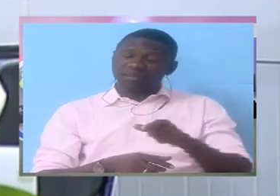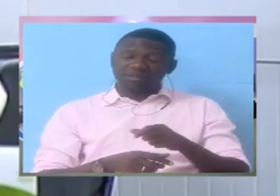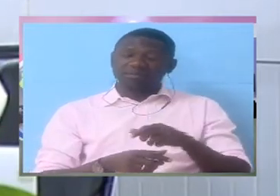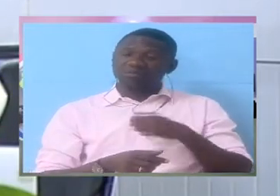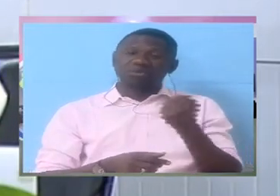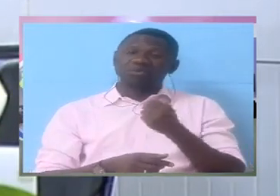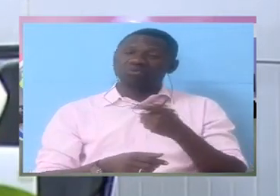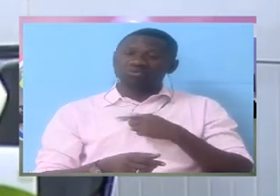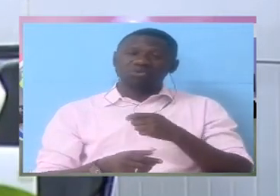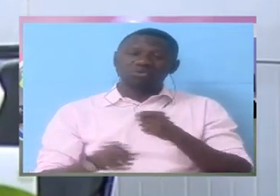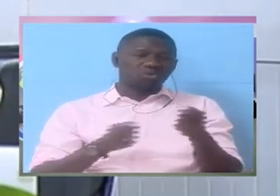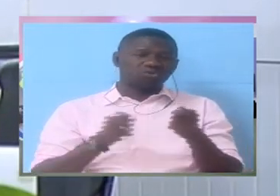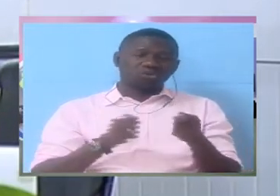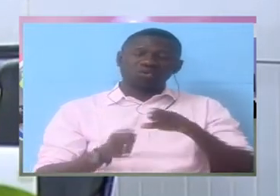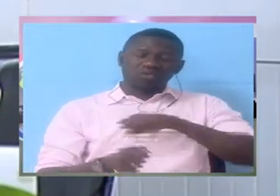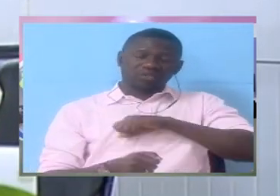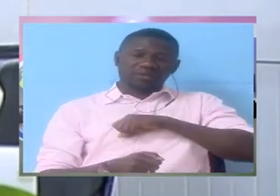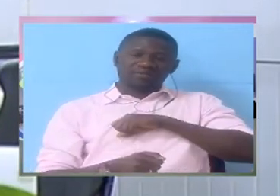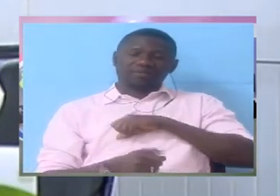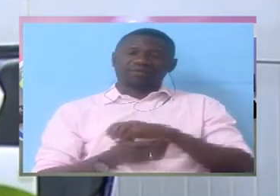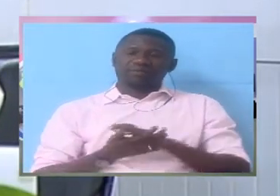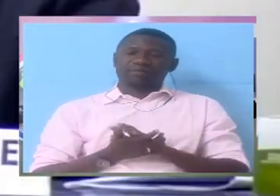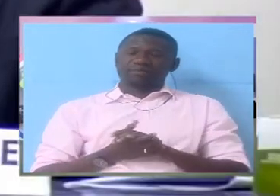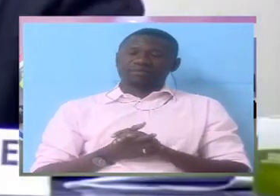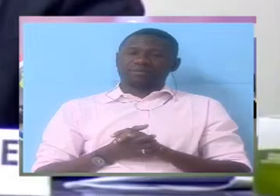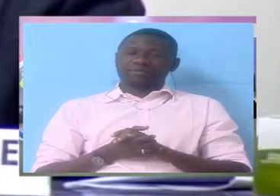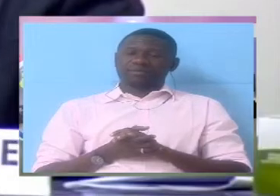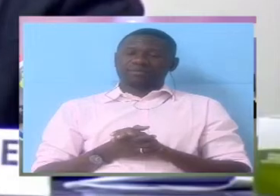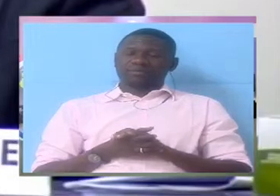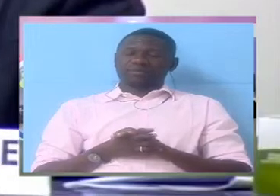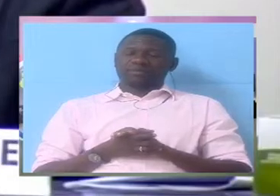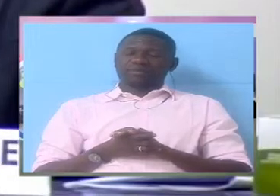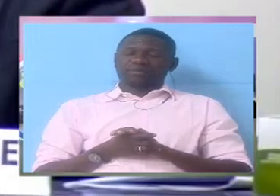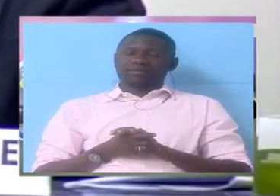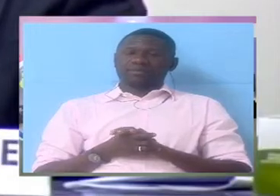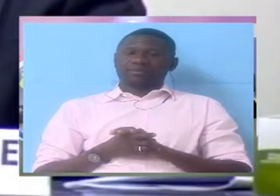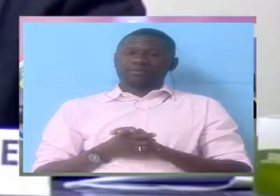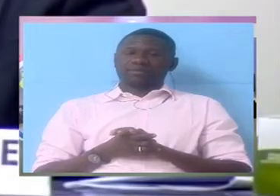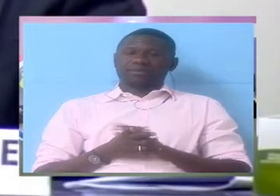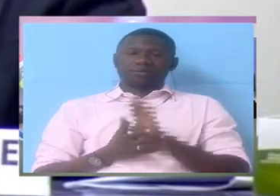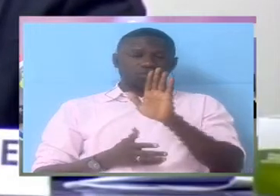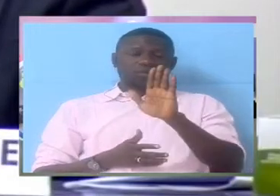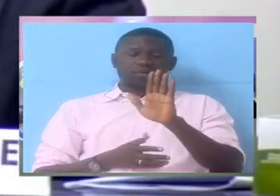tambiteta famu bulu. You mean to tell because me? Because let me ask my question.